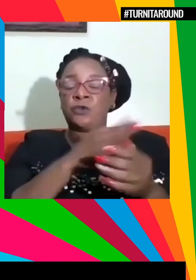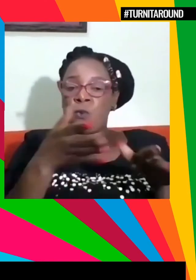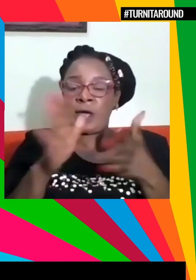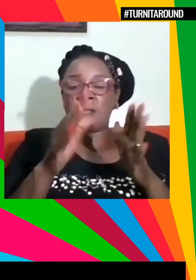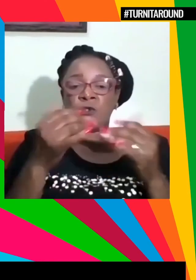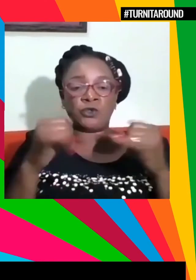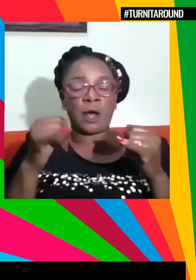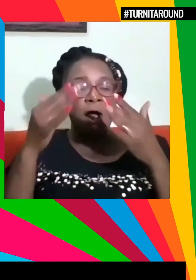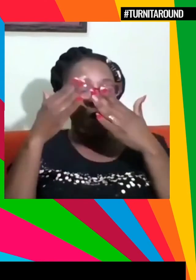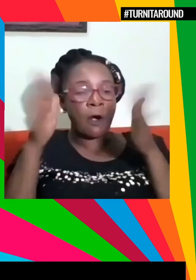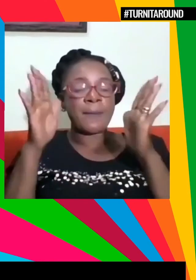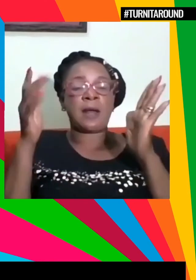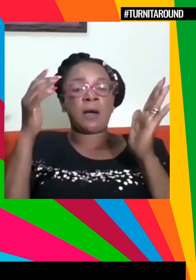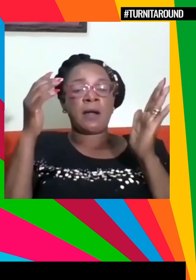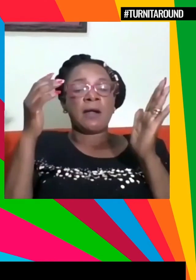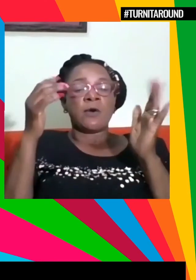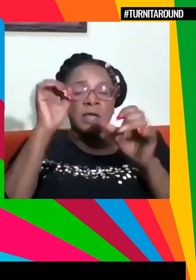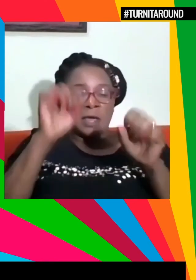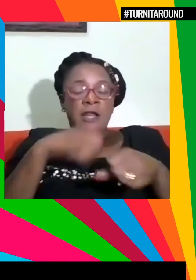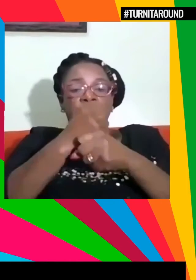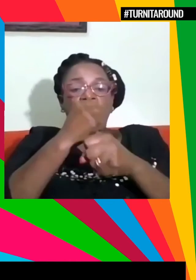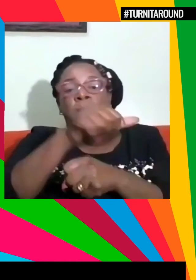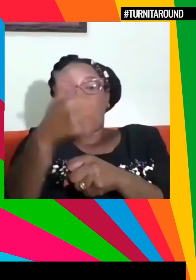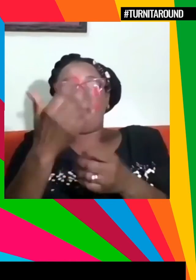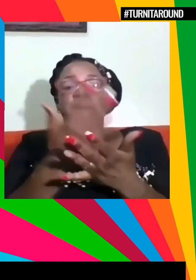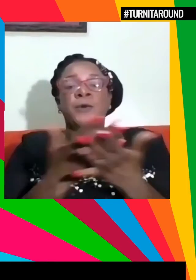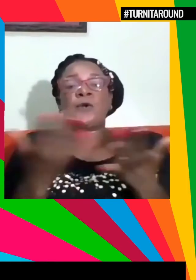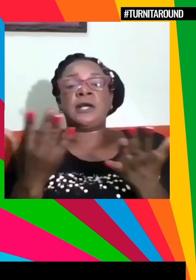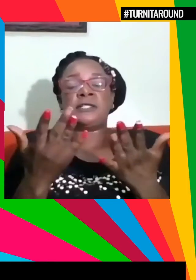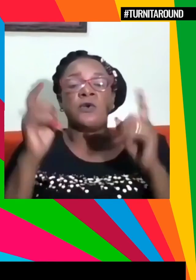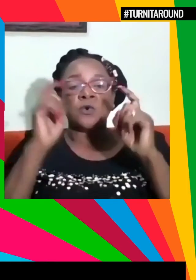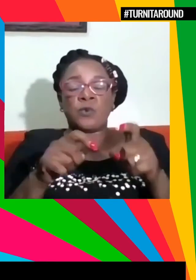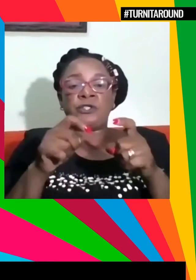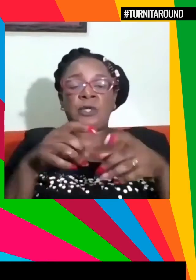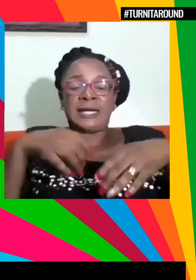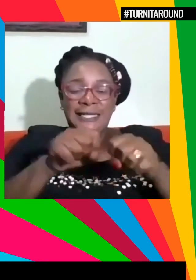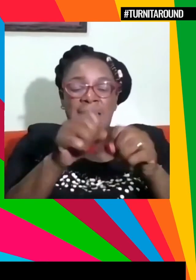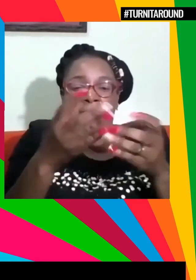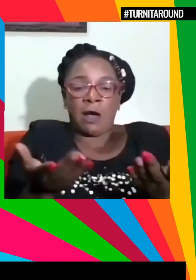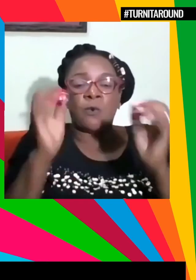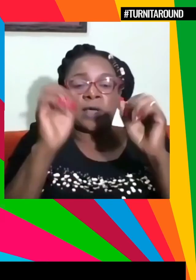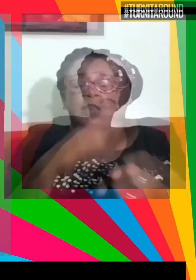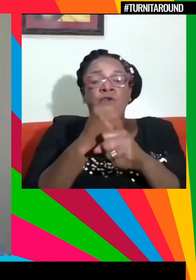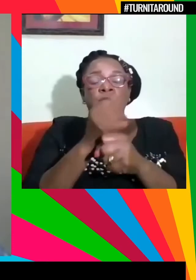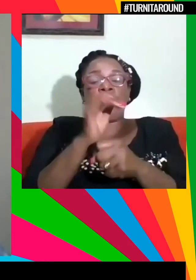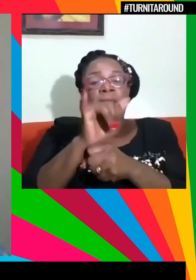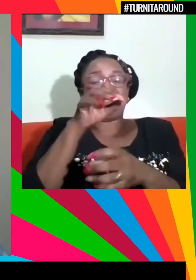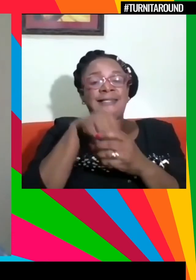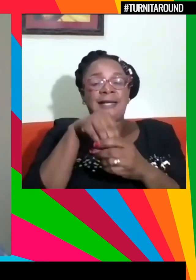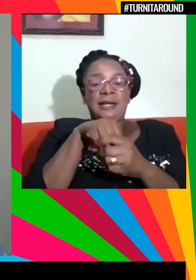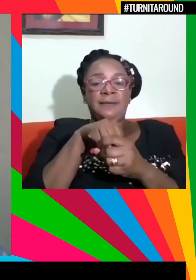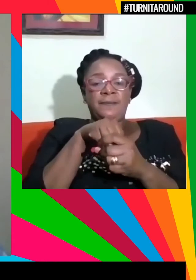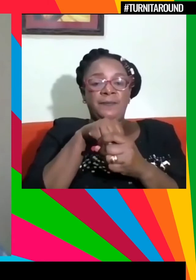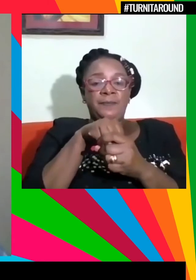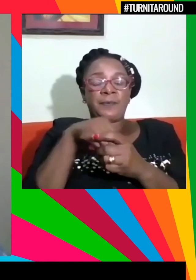to, we can do other types of products. We should take a look at how we do this internally. And so it